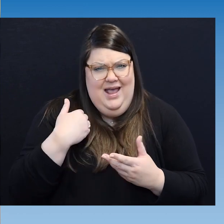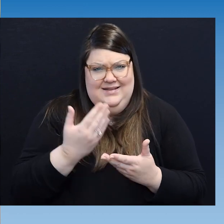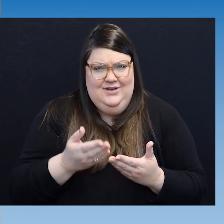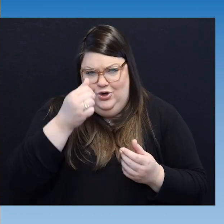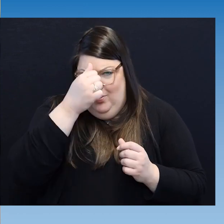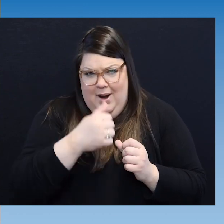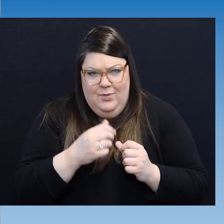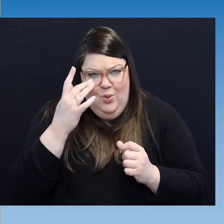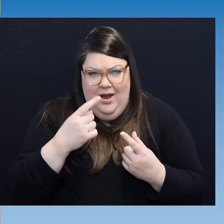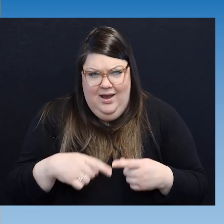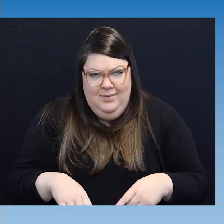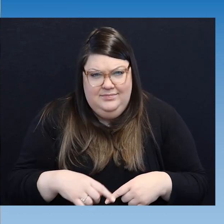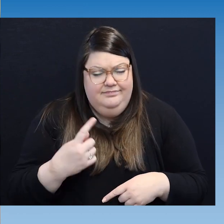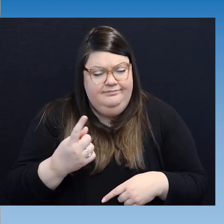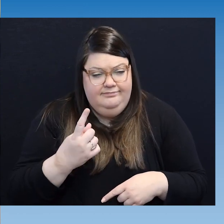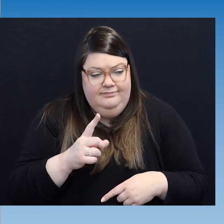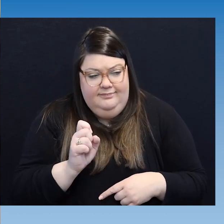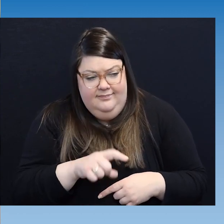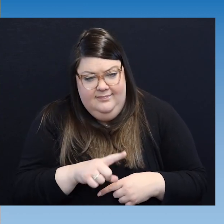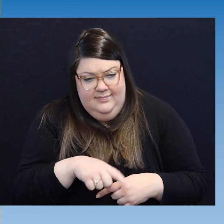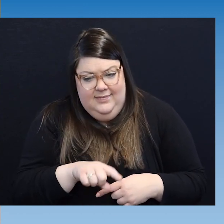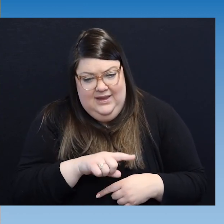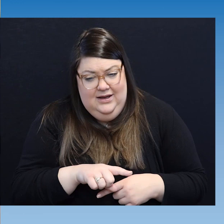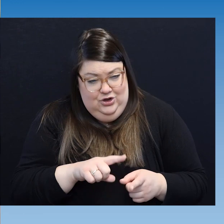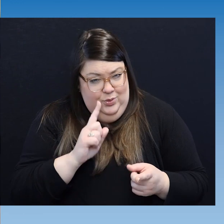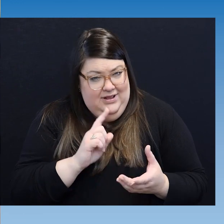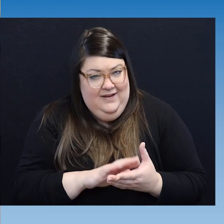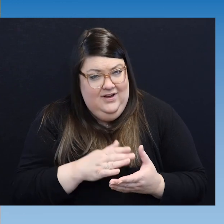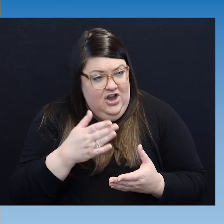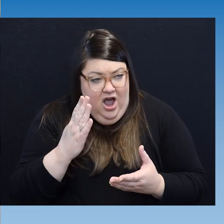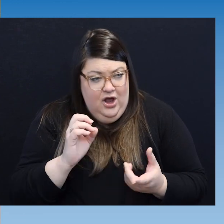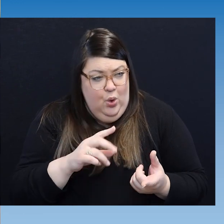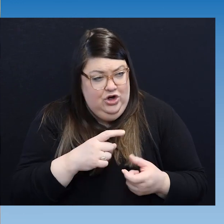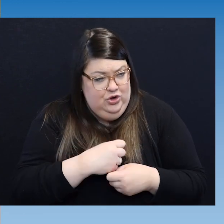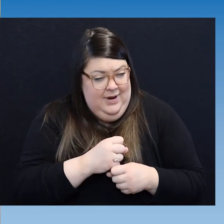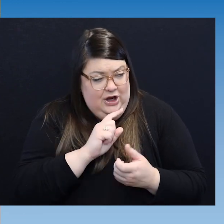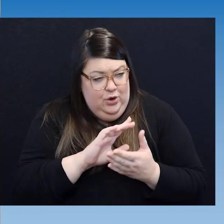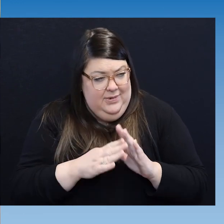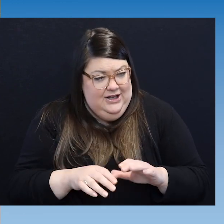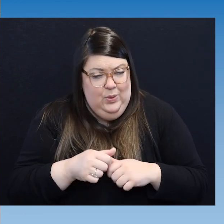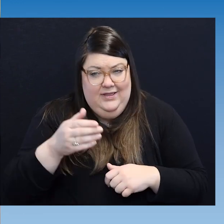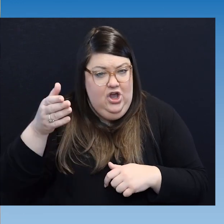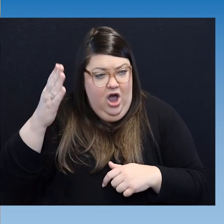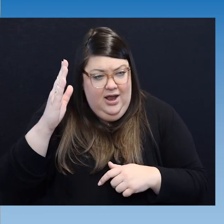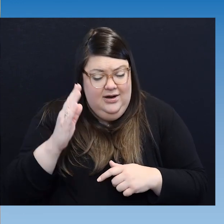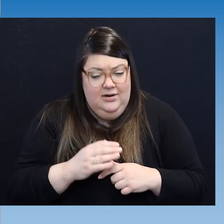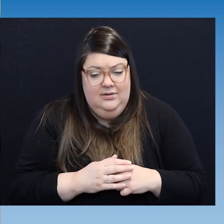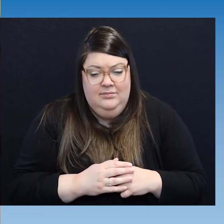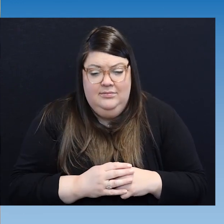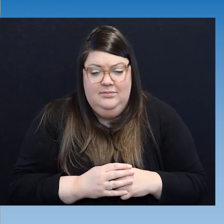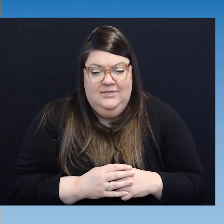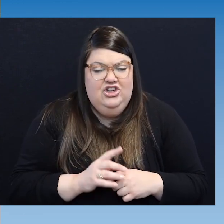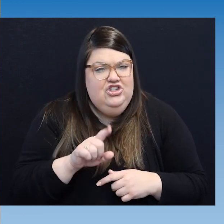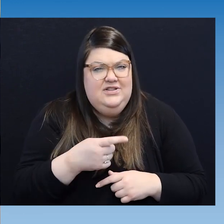talk to them a lot about that. And I always ask them, you know, if they believe in God, or did you make your peace with God? And, you know, just to